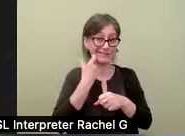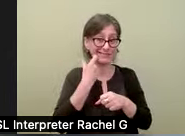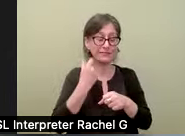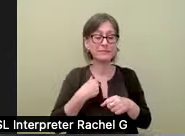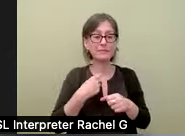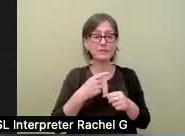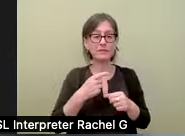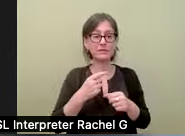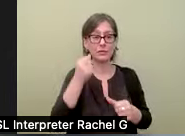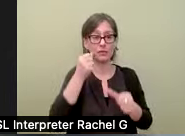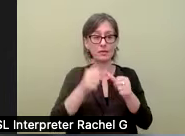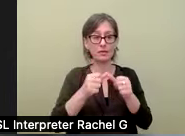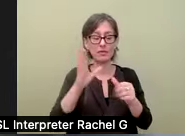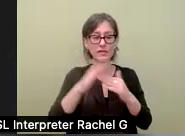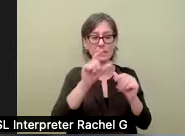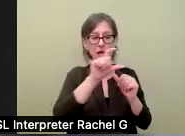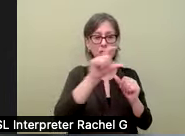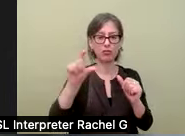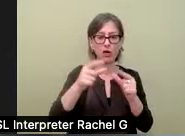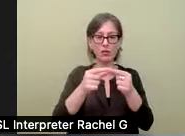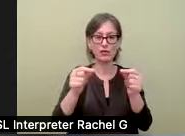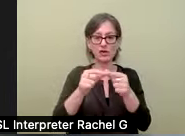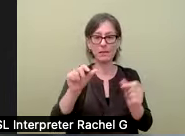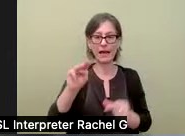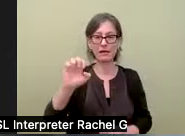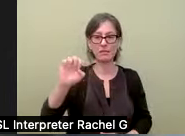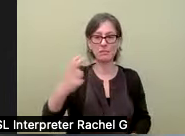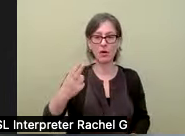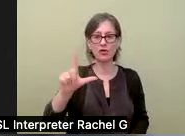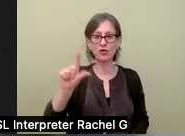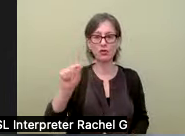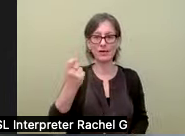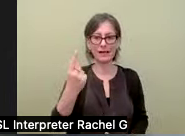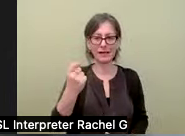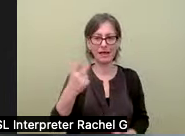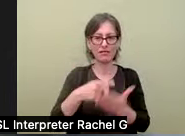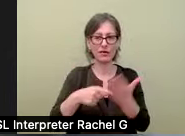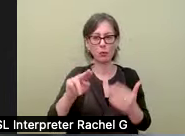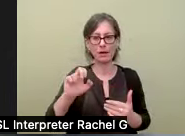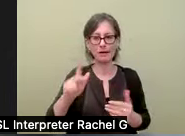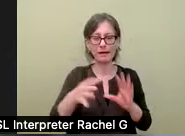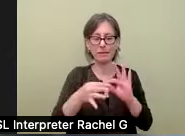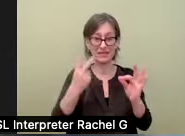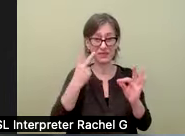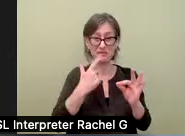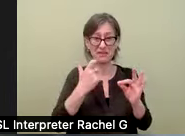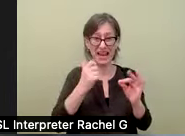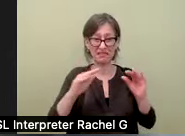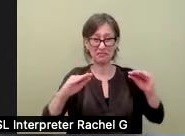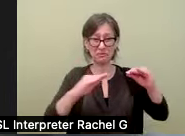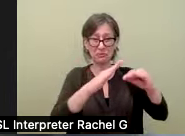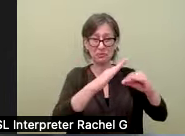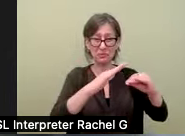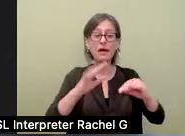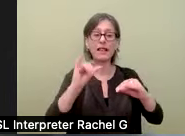notable being the one in the top row, the Japan March 2011 tsunami that Nick mentioned. You can see all the red there, just